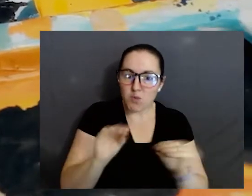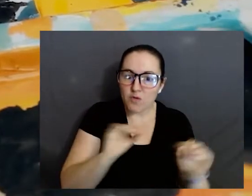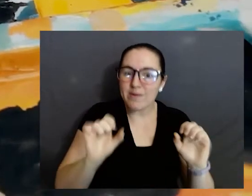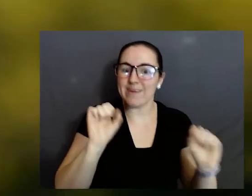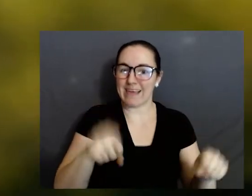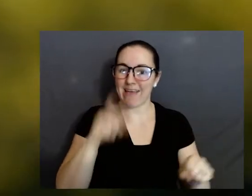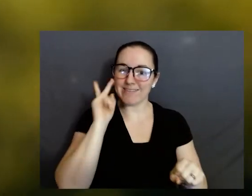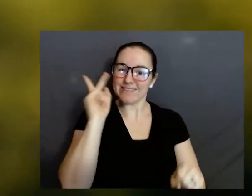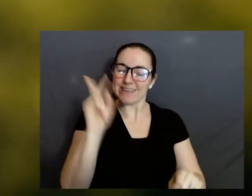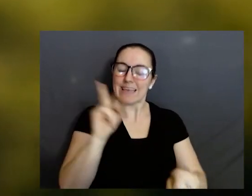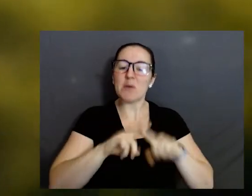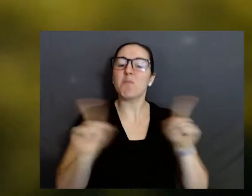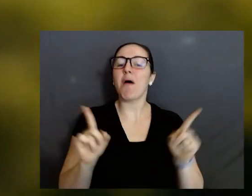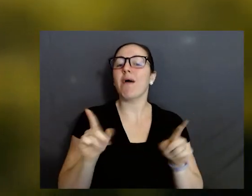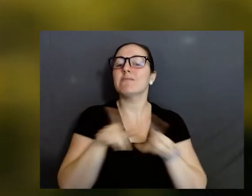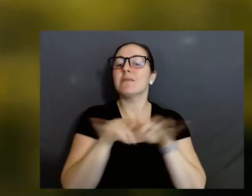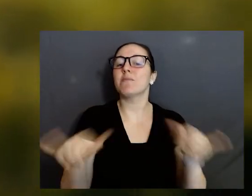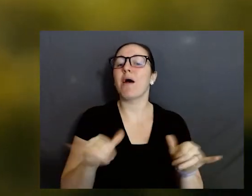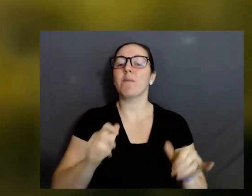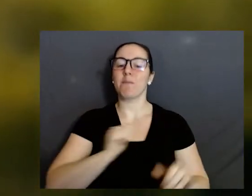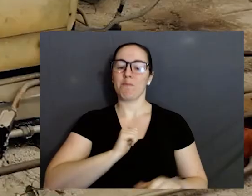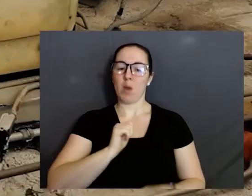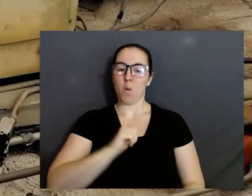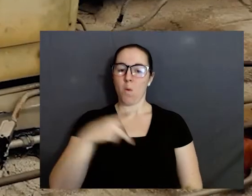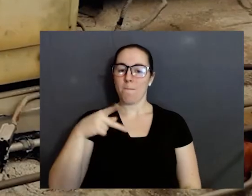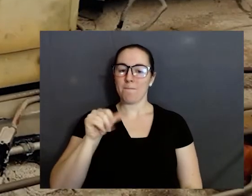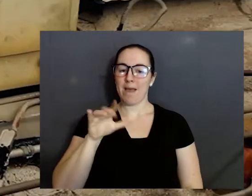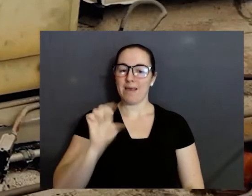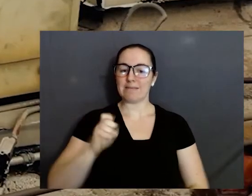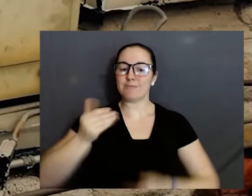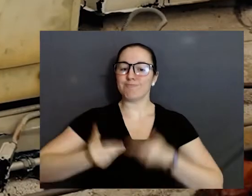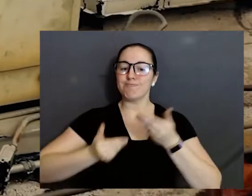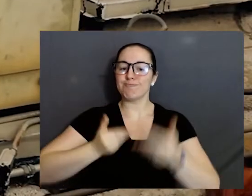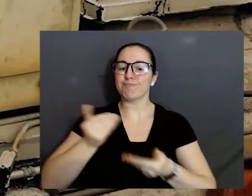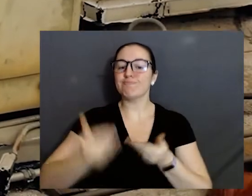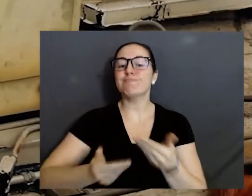chaos and all of the movement around me, but I get to go at my own pace.